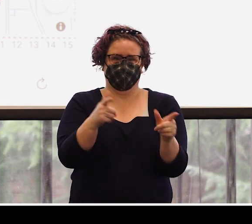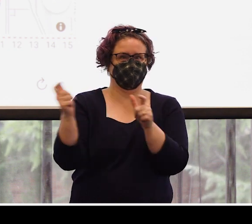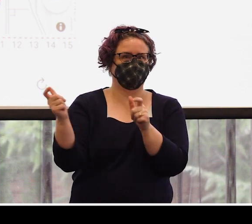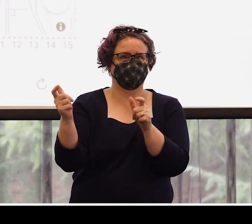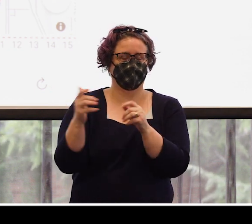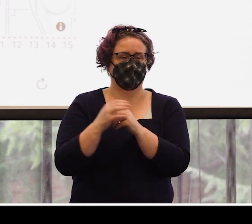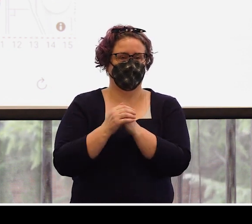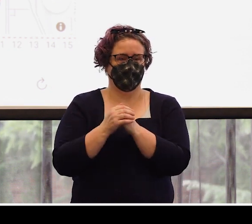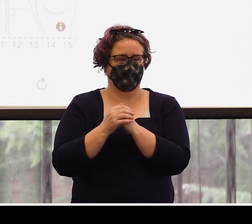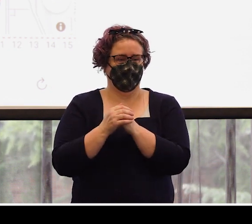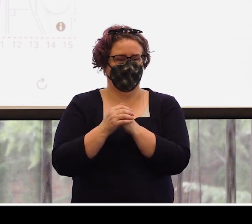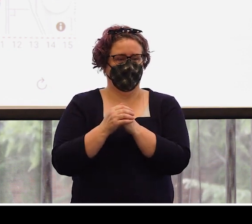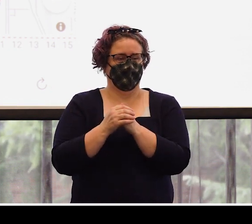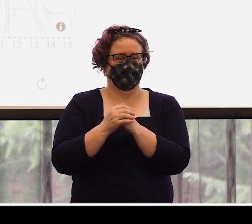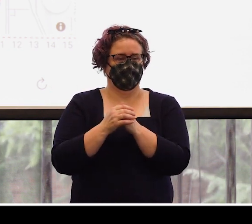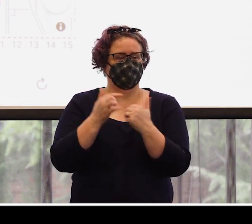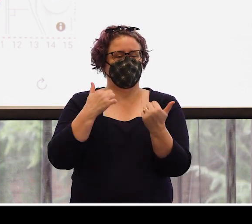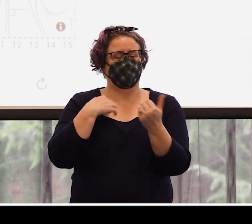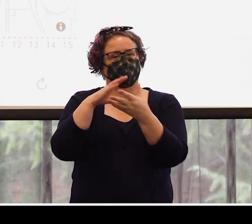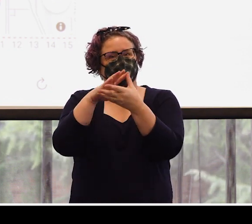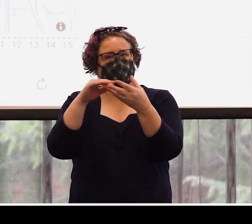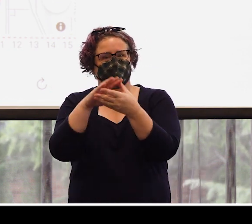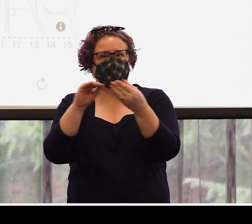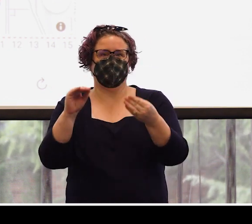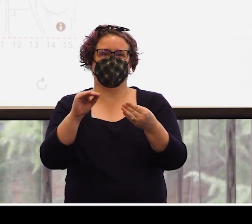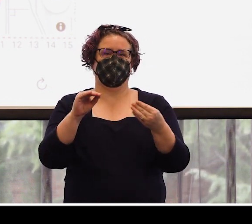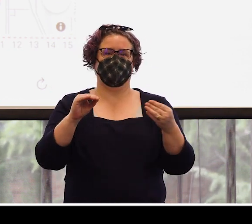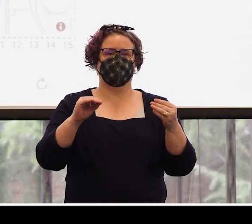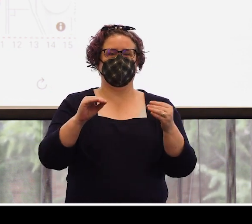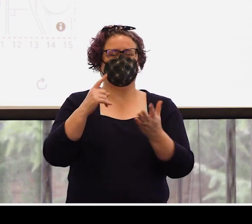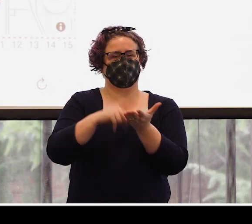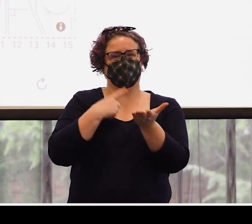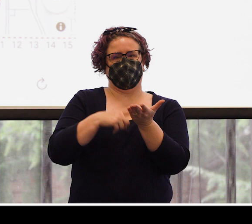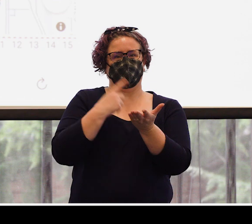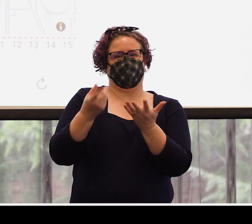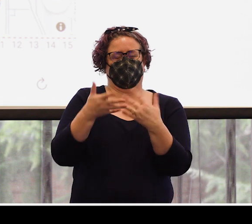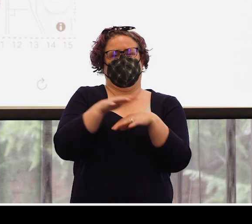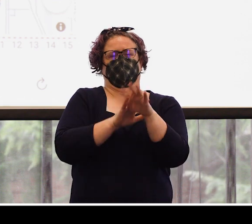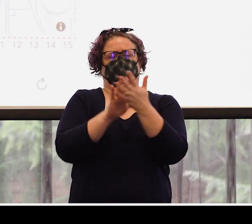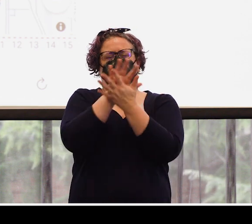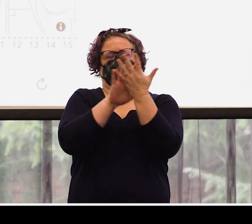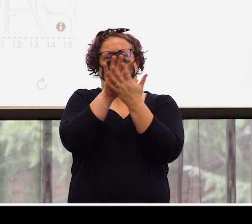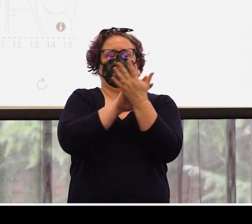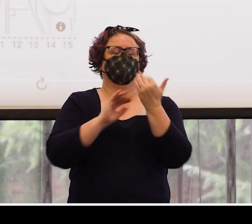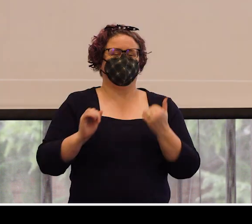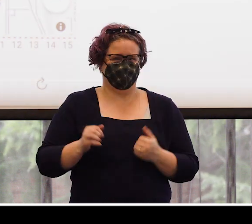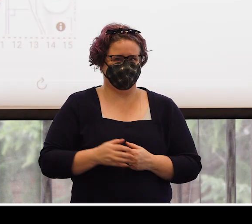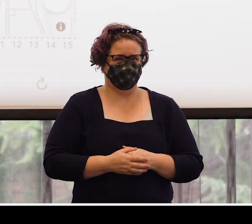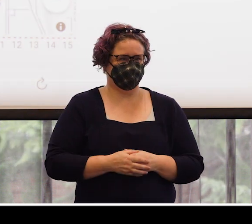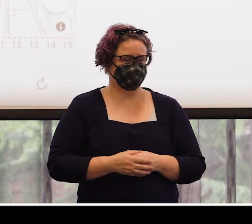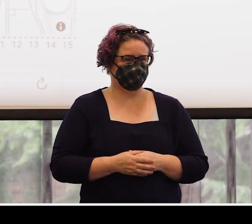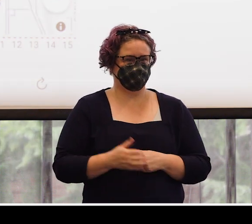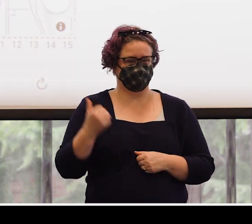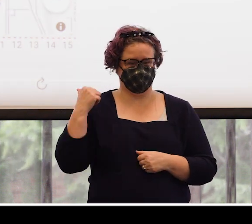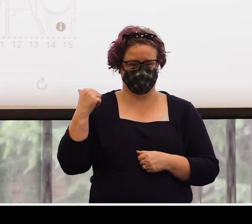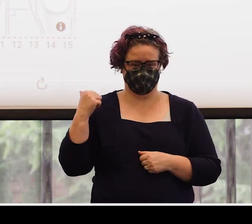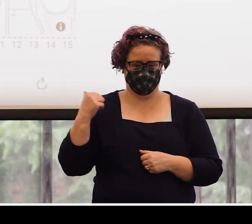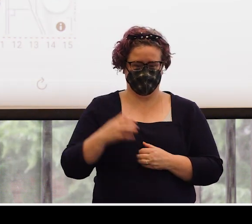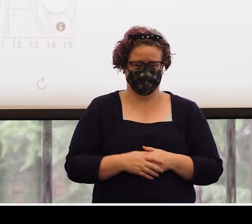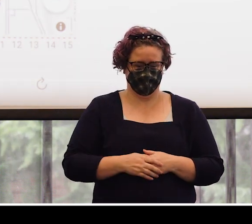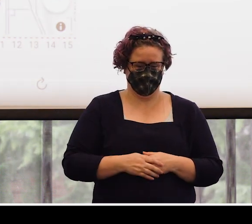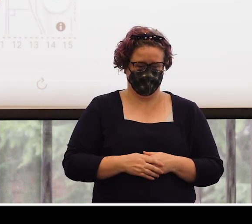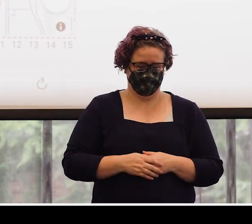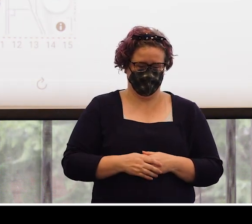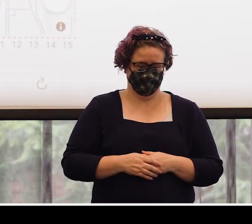time. And I'll try to narrate where there are spaces that are not clear. Trip plan, search, image,